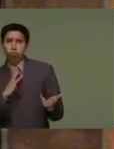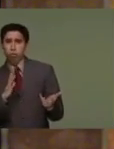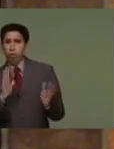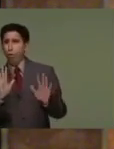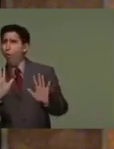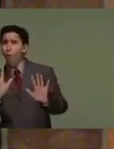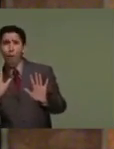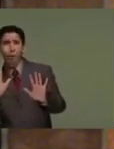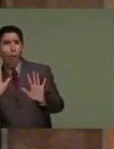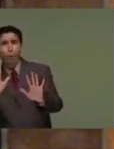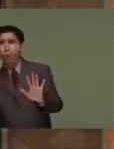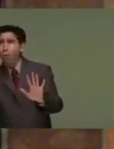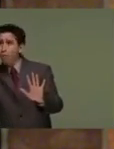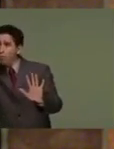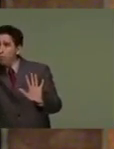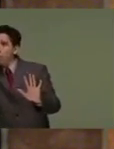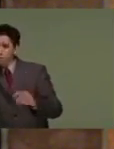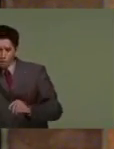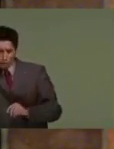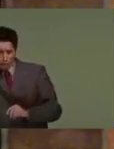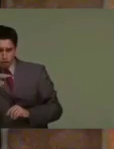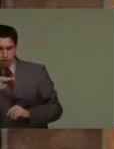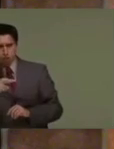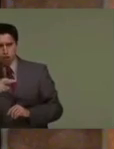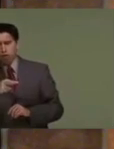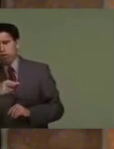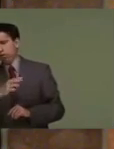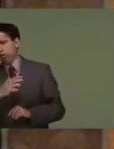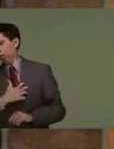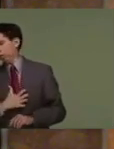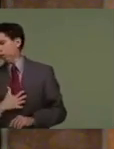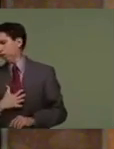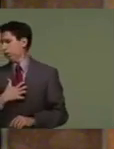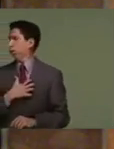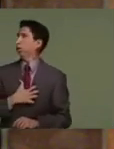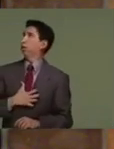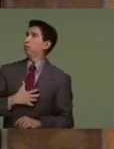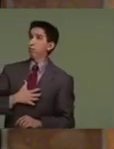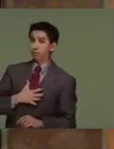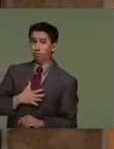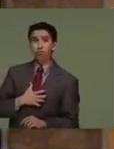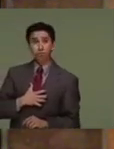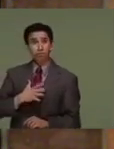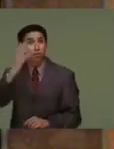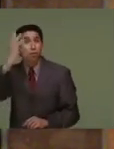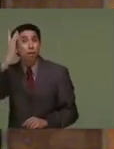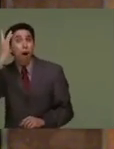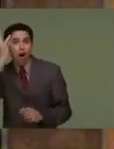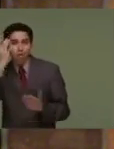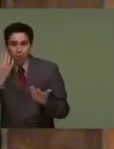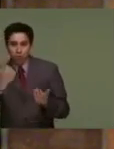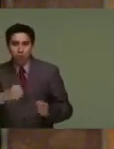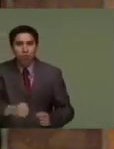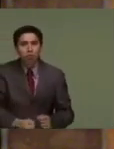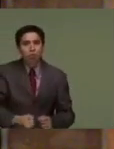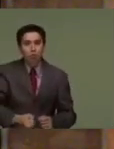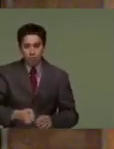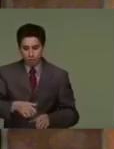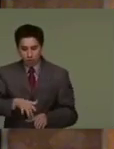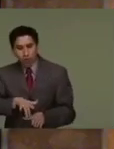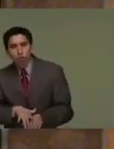when you hear the slammer, when you've been accused falsely and everything, you start realizing, like, man, I